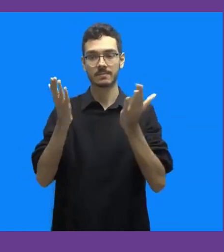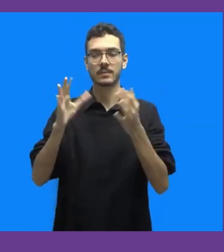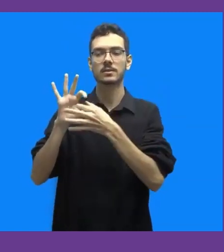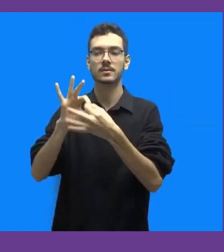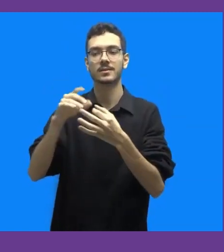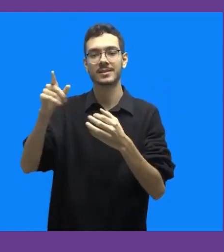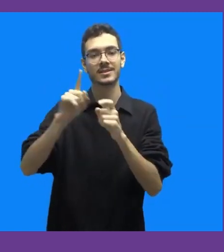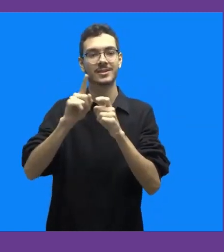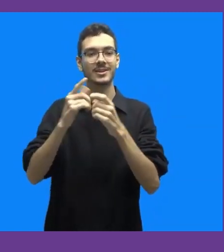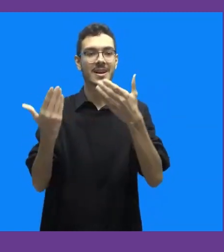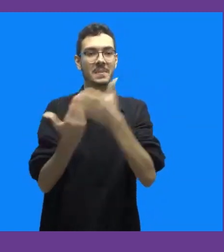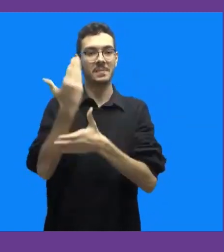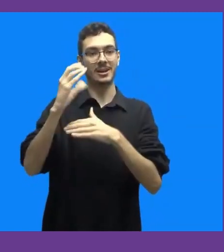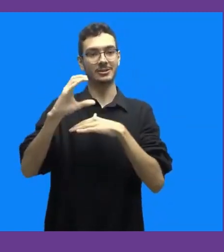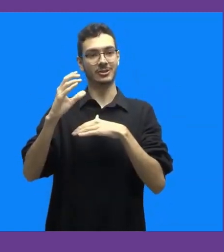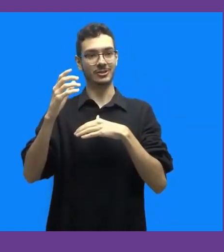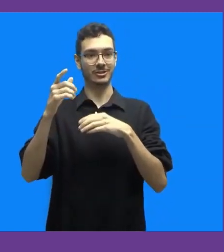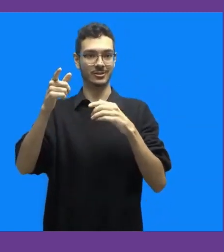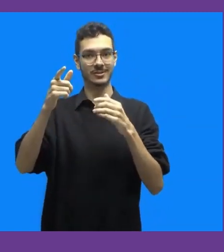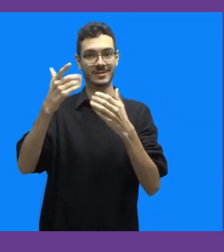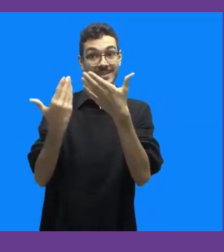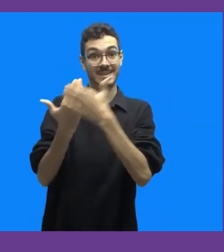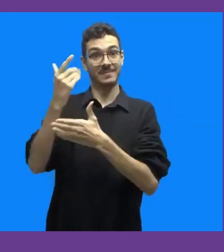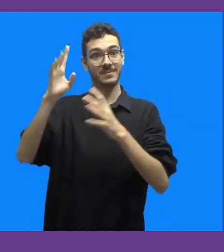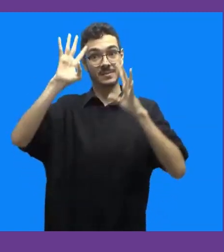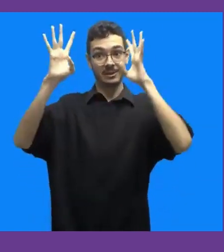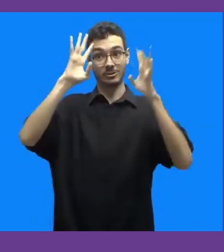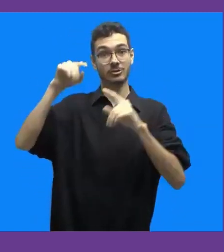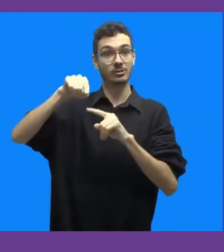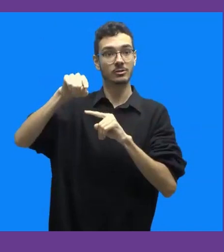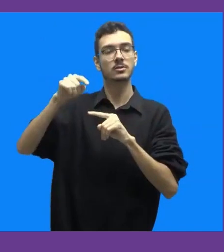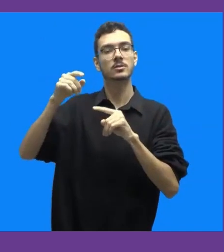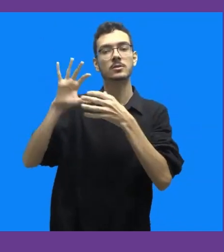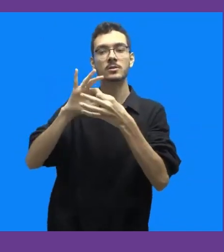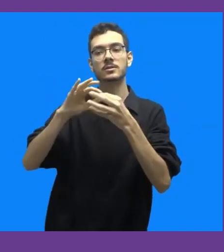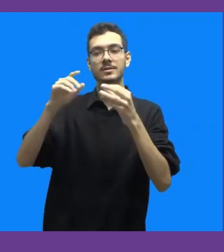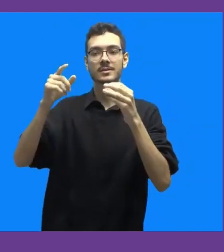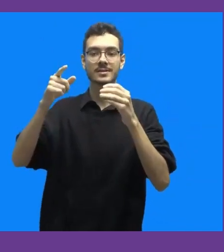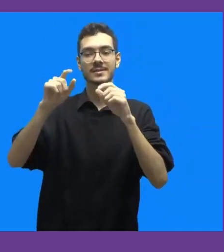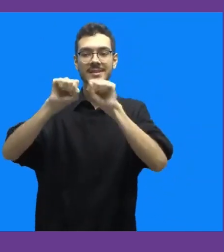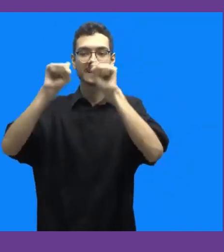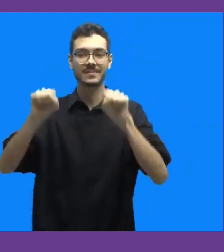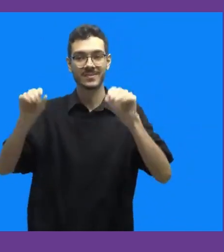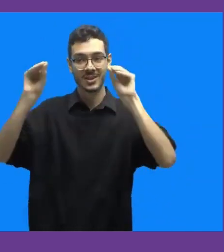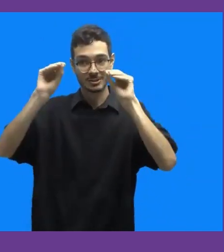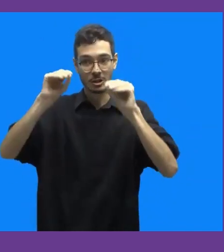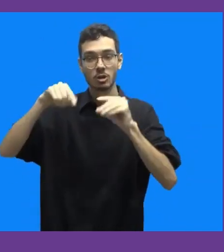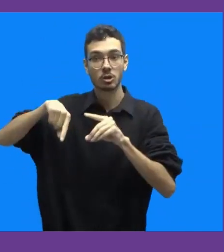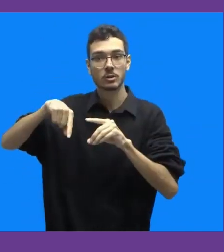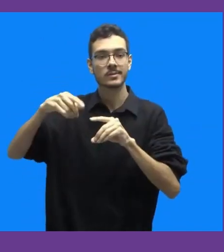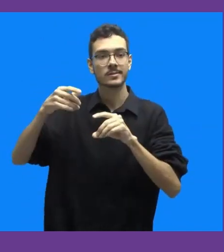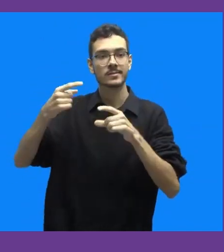trainings on different subjects for teachers. We are now this university, we are in